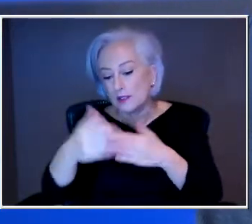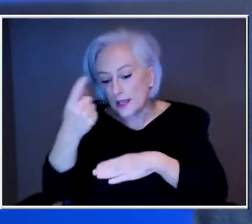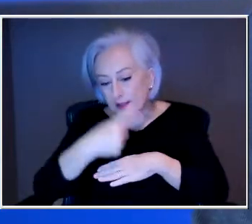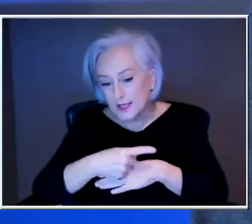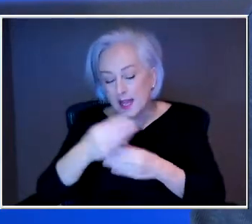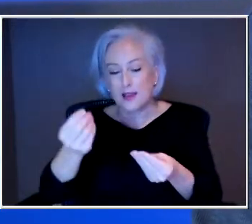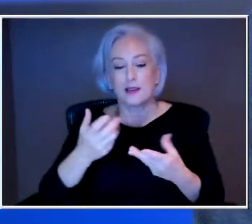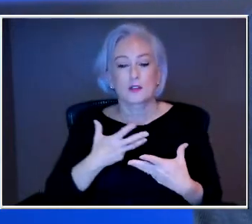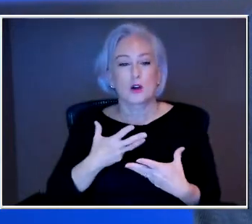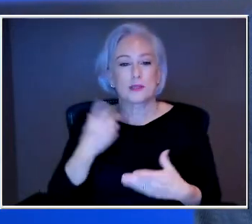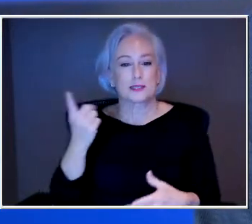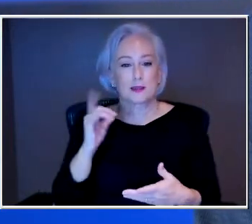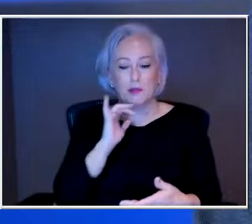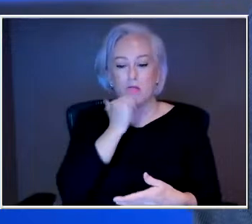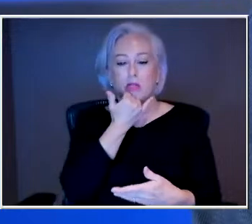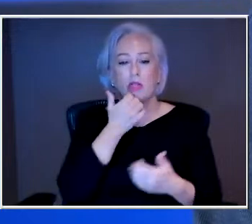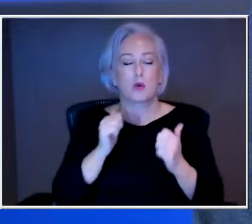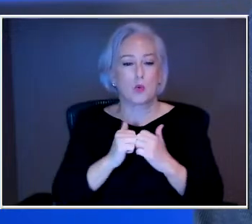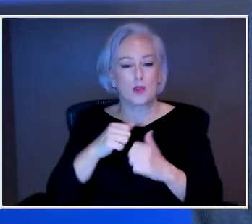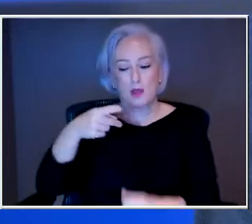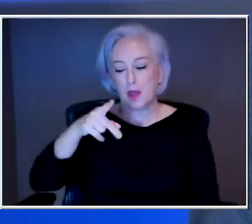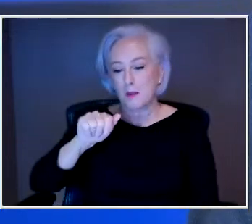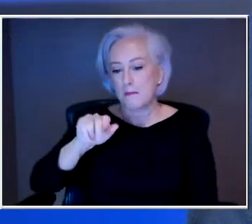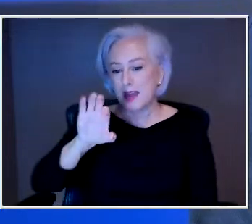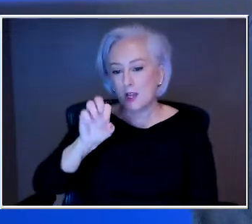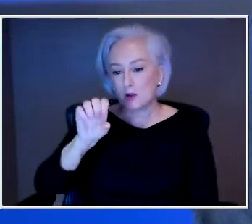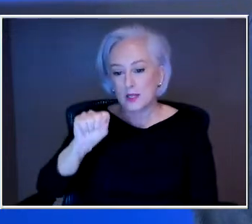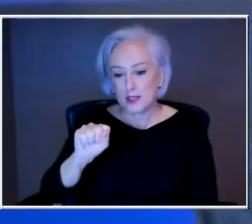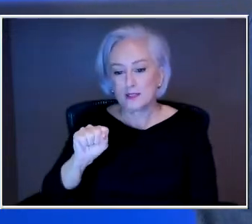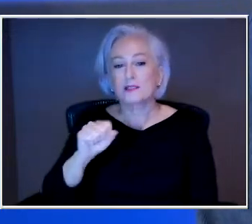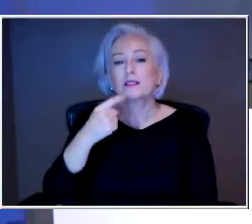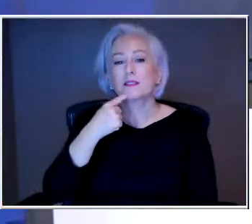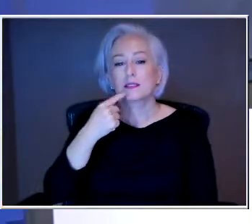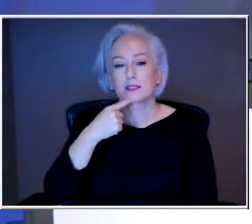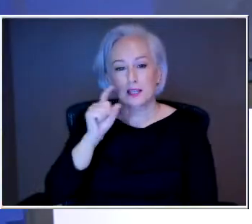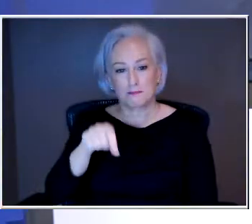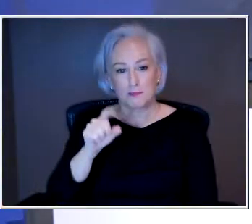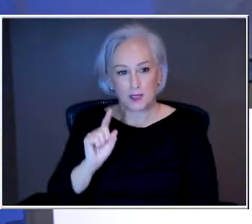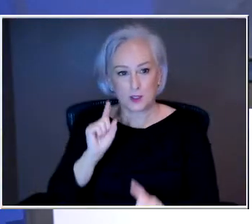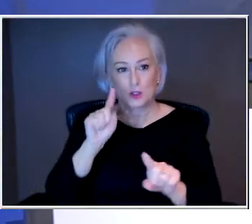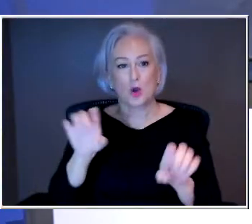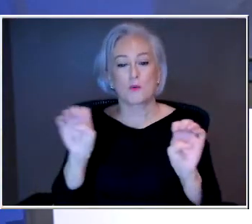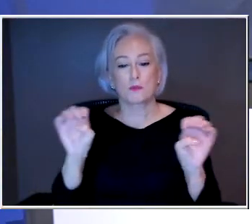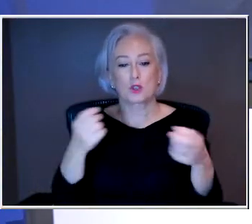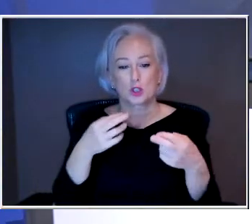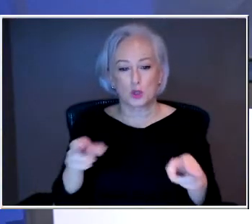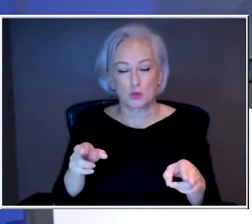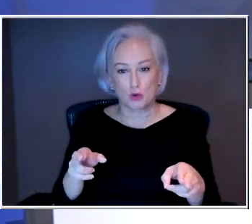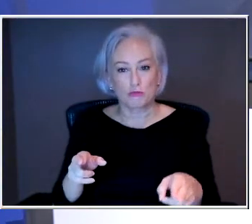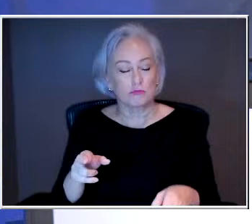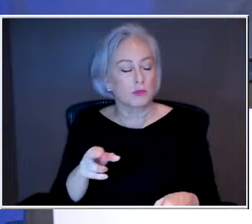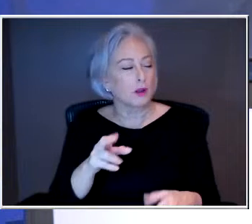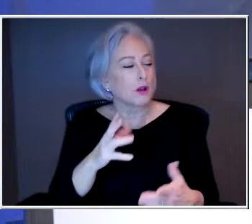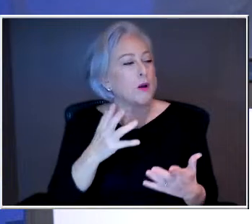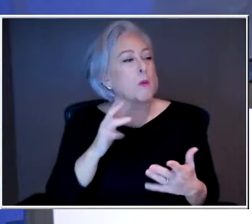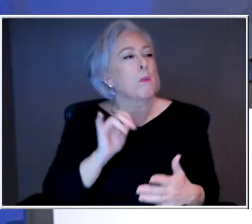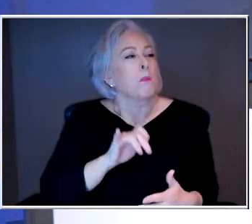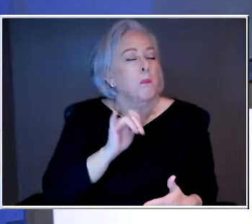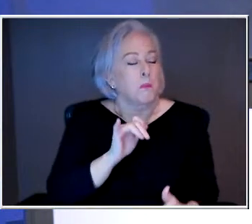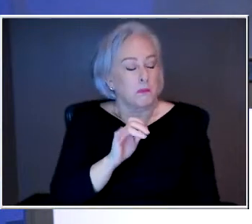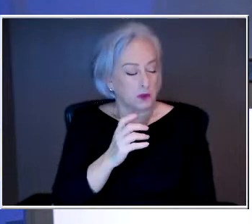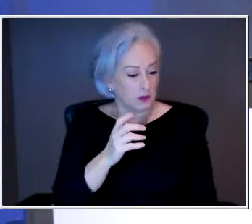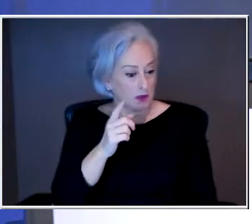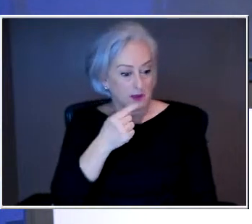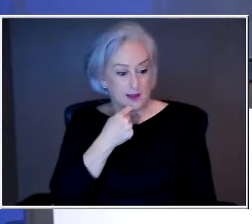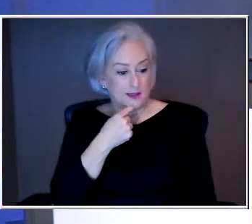my pancreas, and then told me to go to the emergency room, and I did. So. And then at what point did they say, it's cancer, you have to go